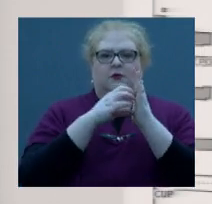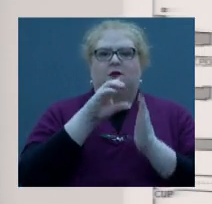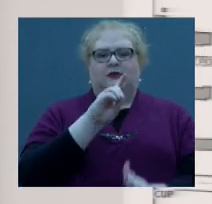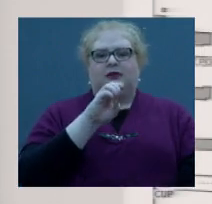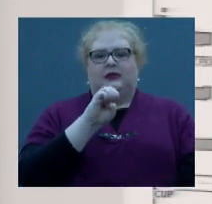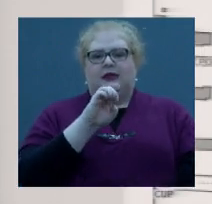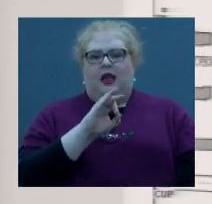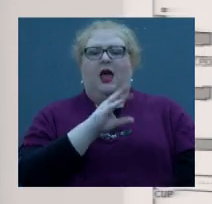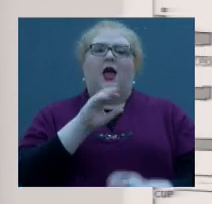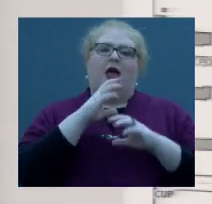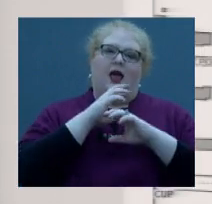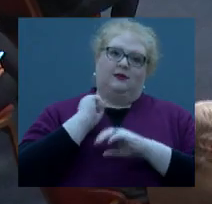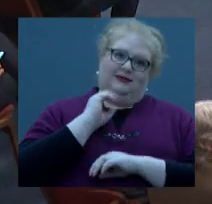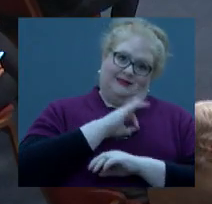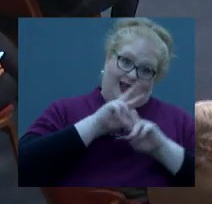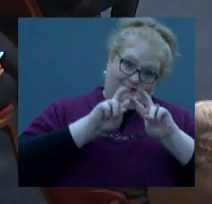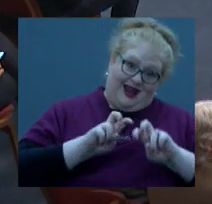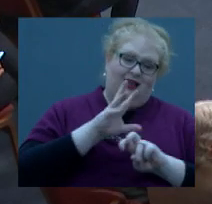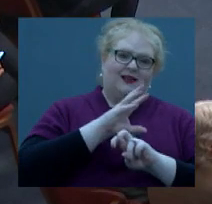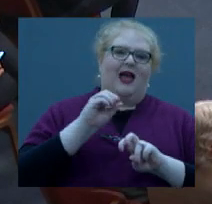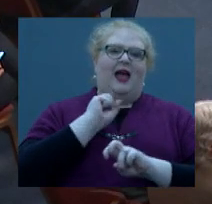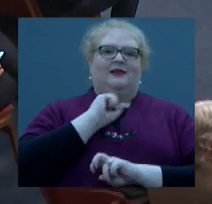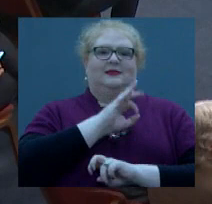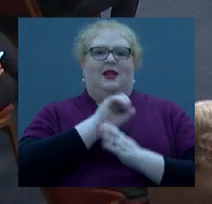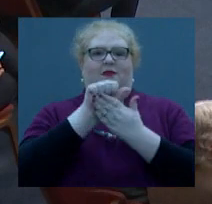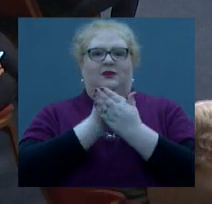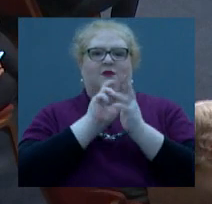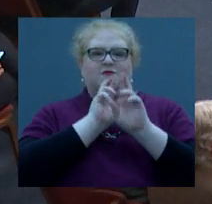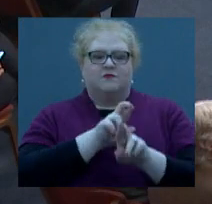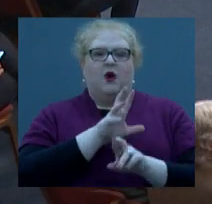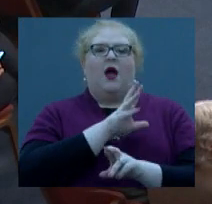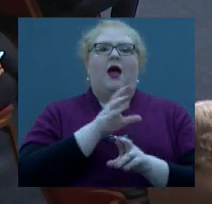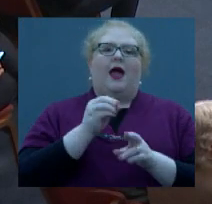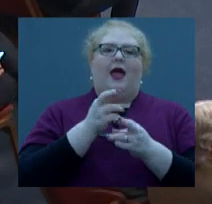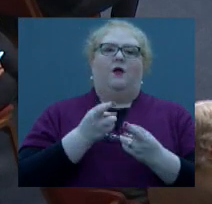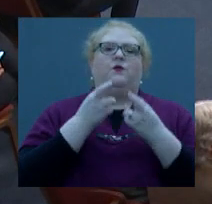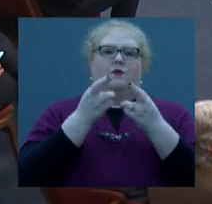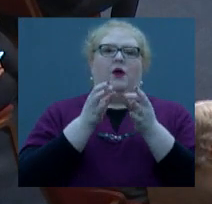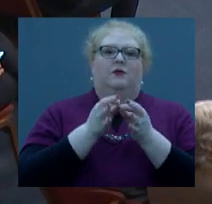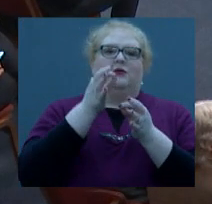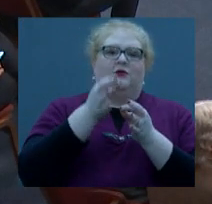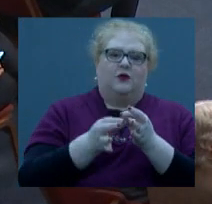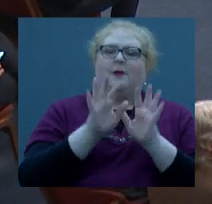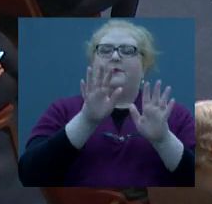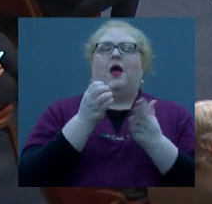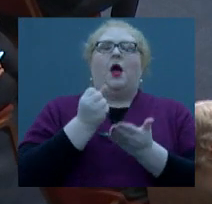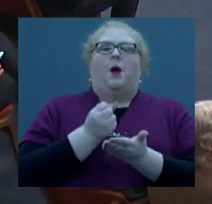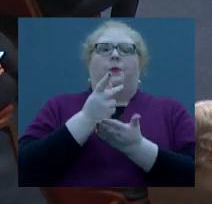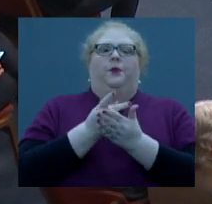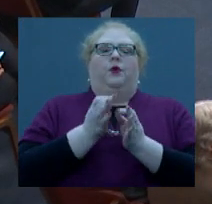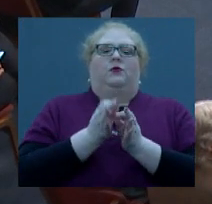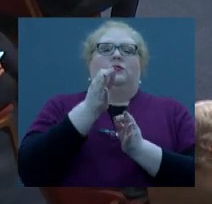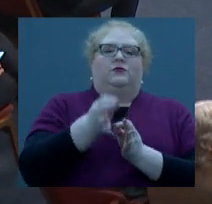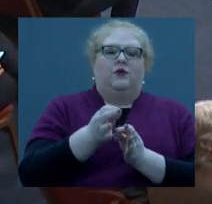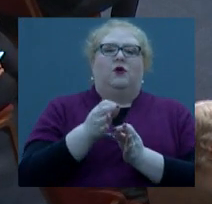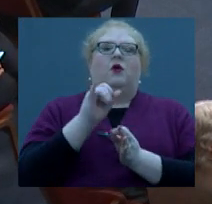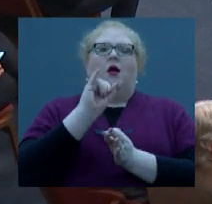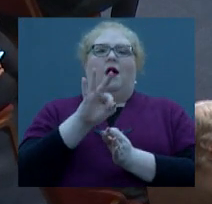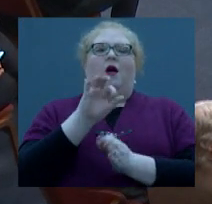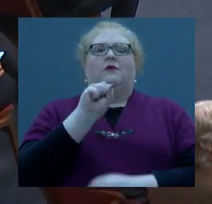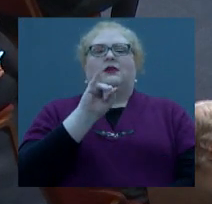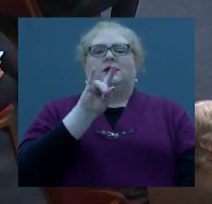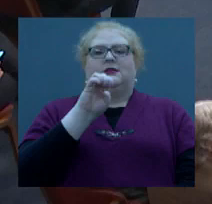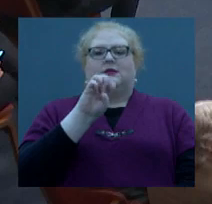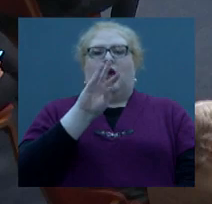staff analysis in the agenda staff report. And staff recommends approval of a deferral of sidewalk installation until Phase